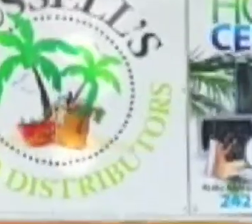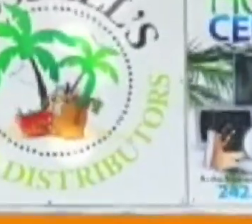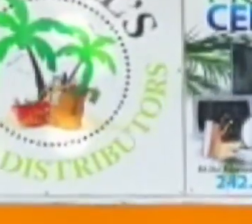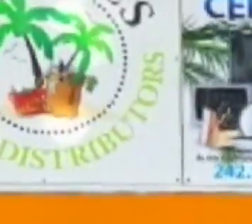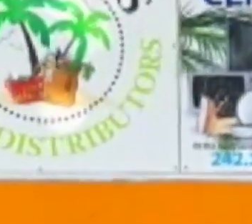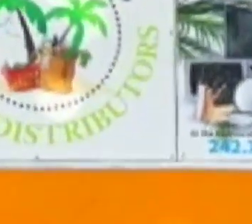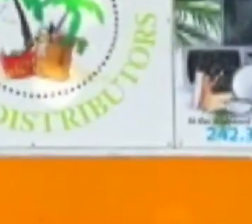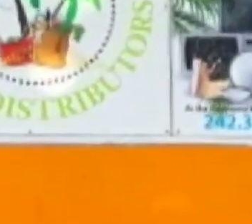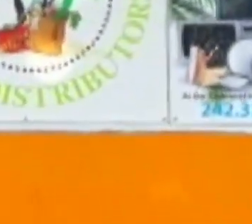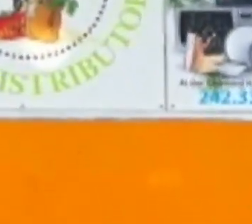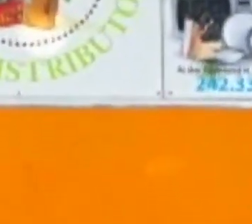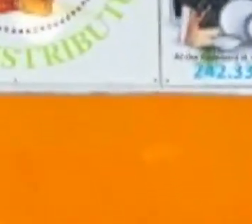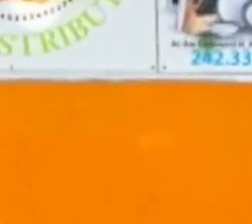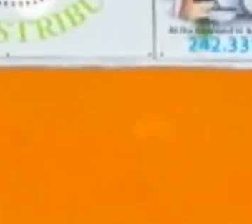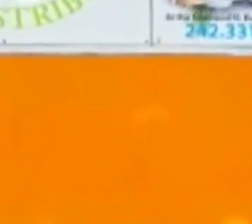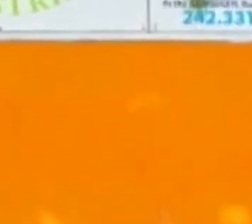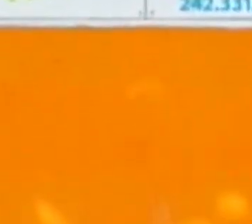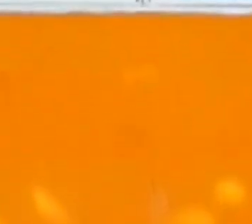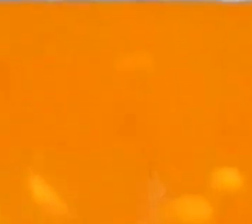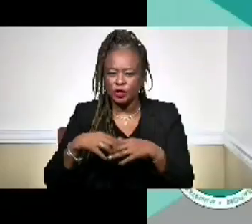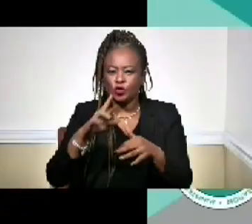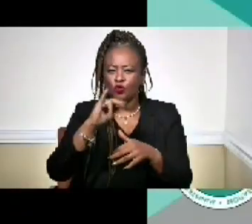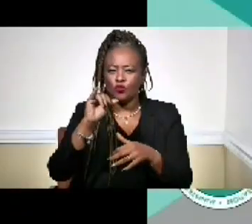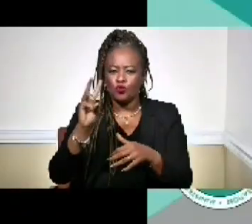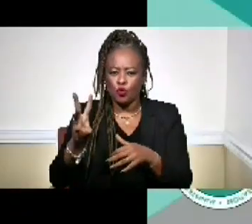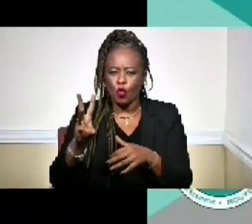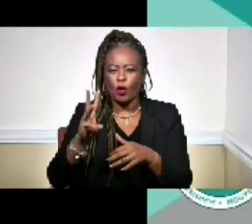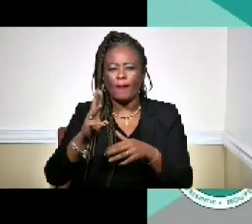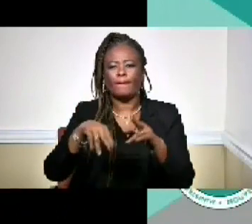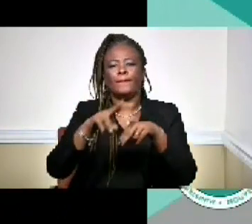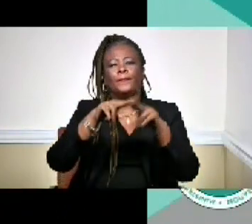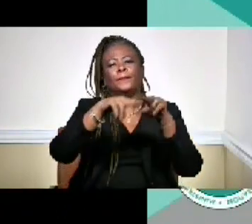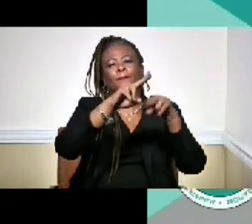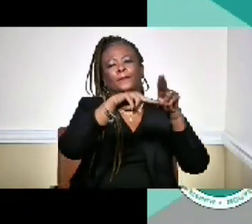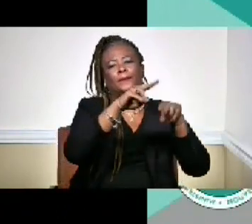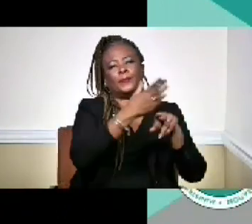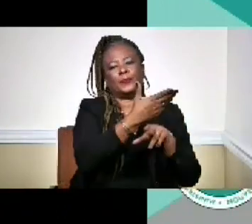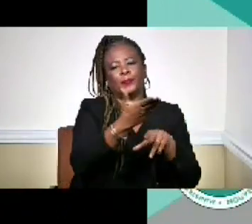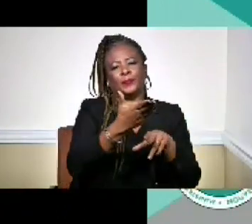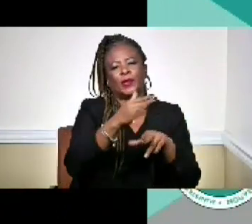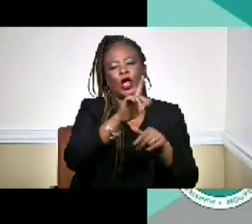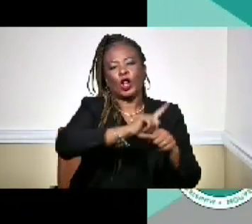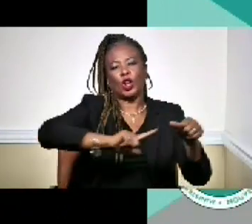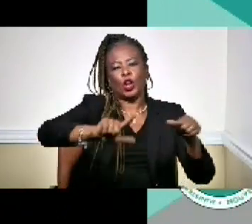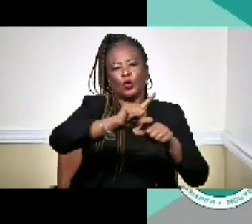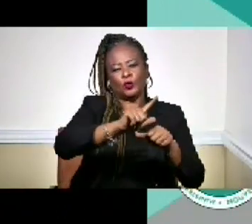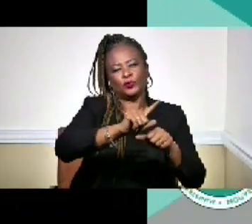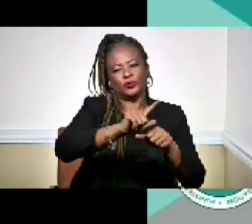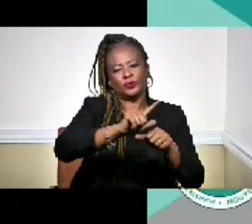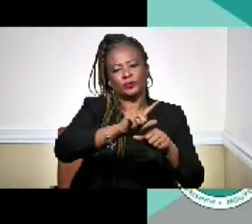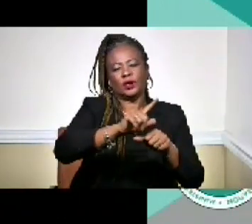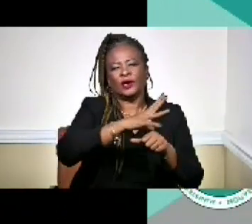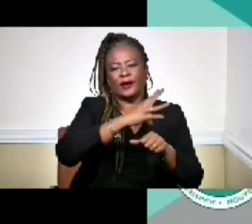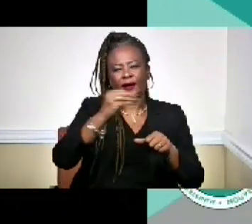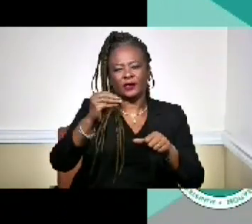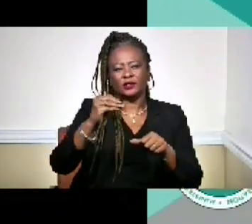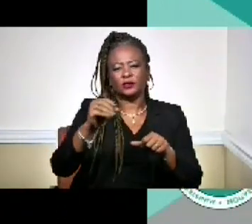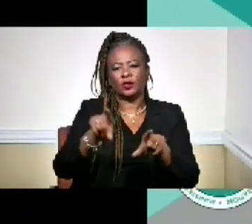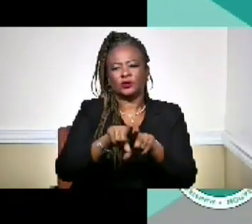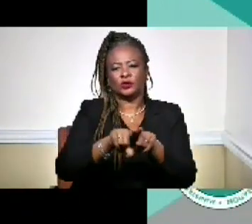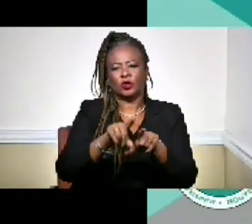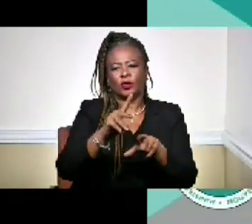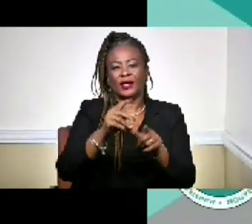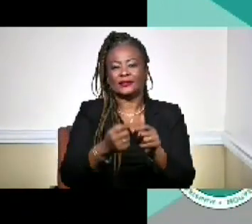importation of machinery, raw material, and building supplies for locally-based manufacturers, as well as